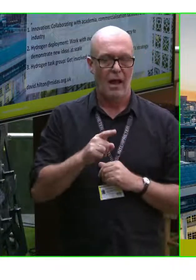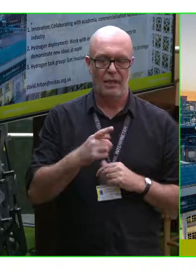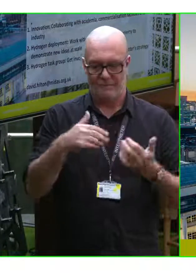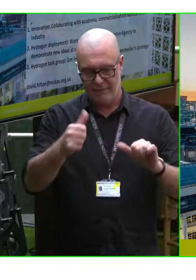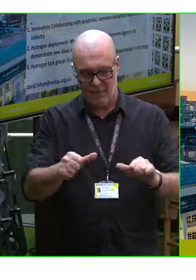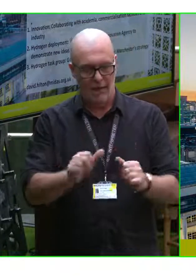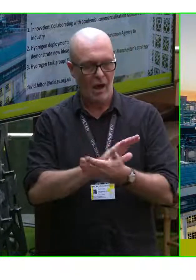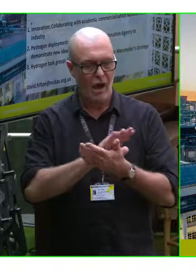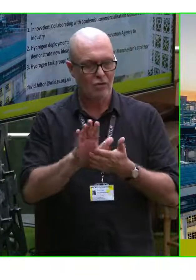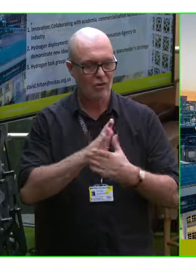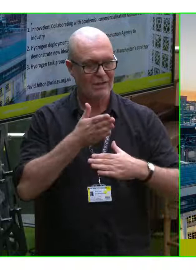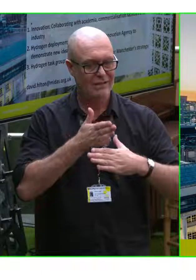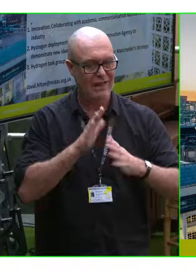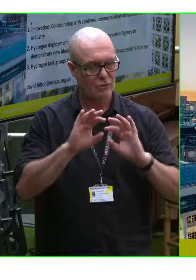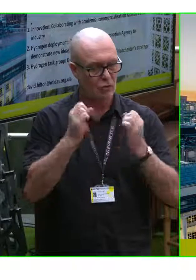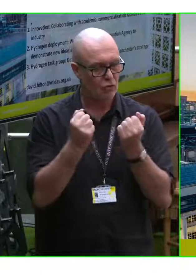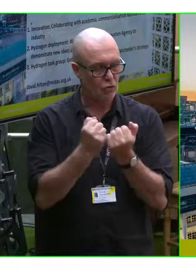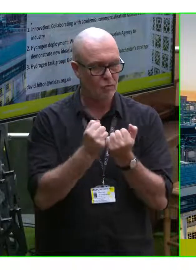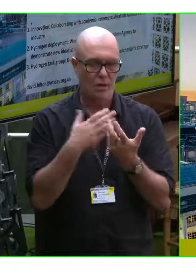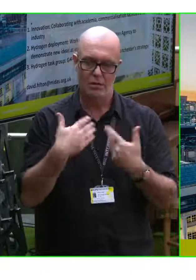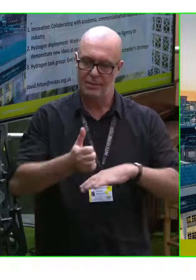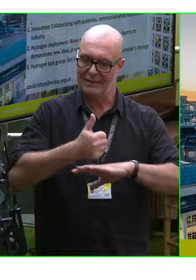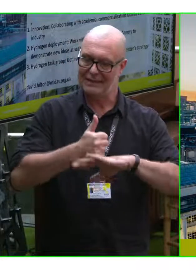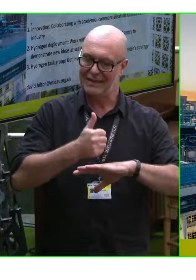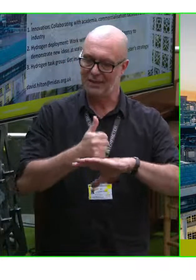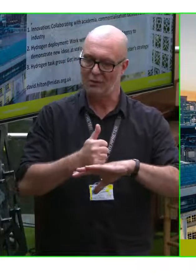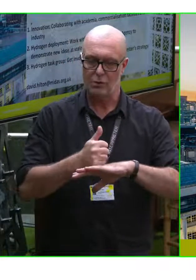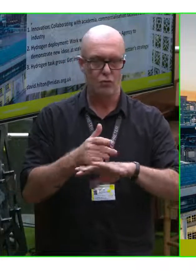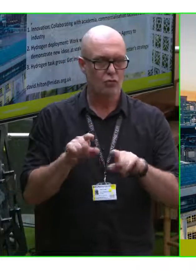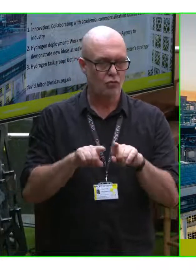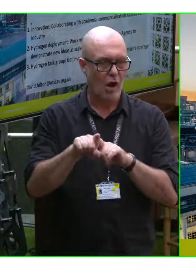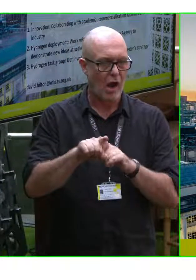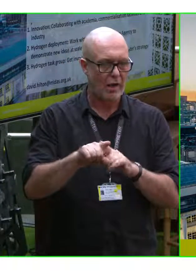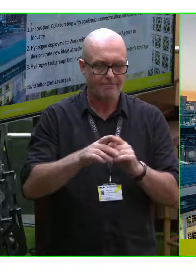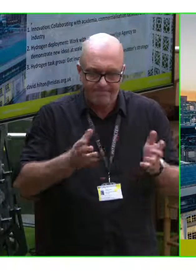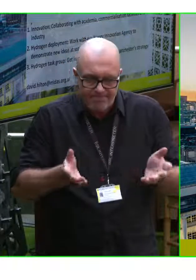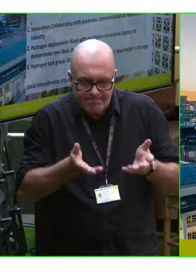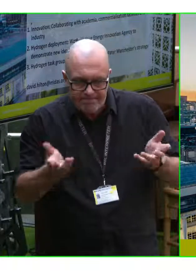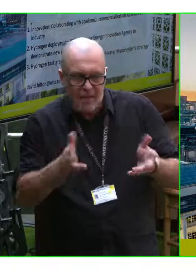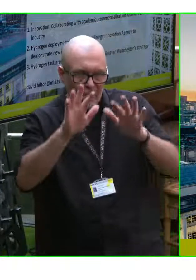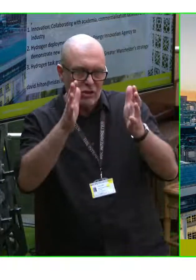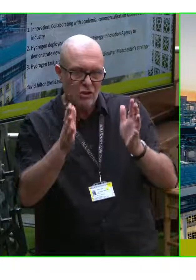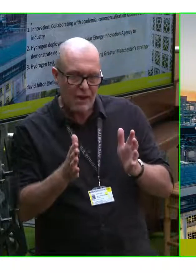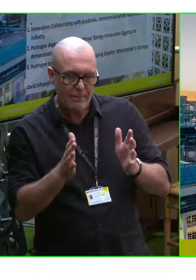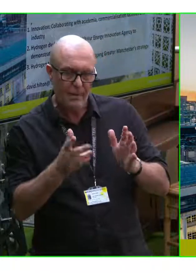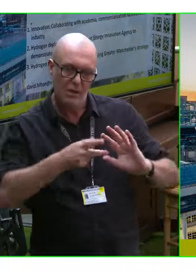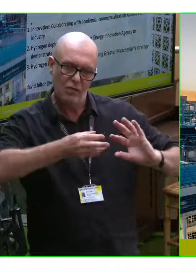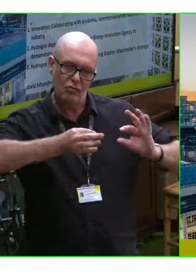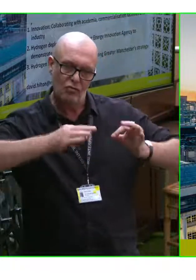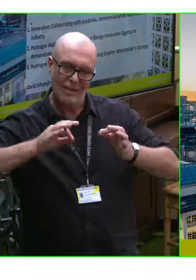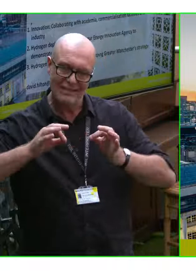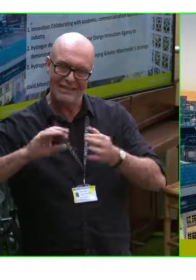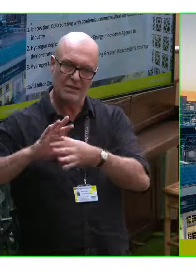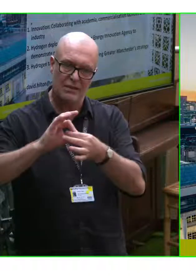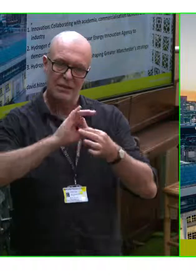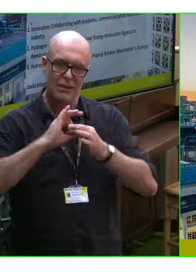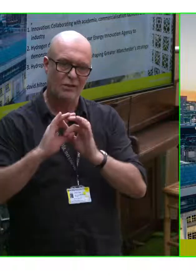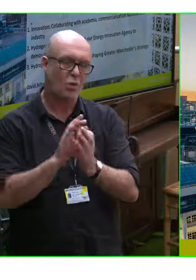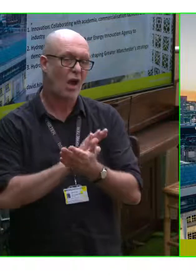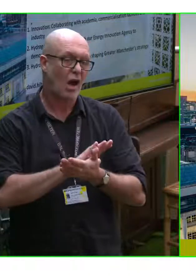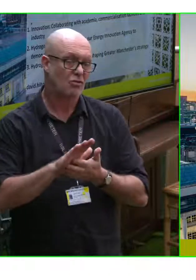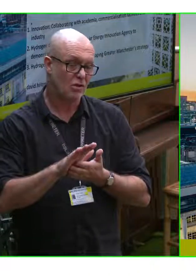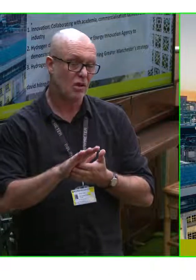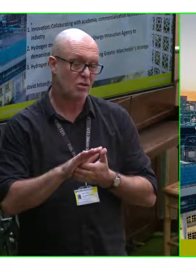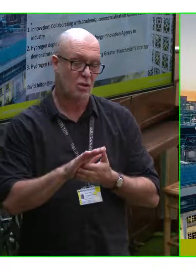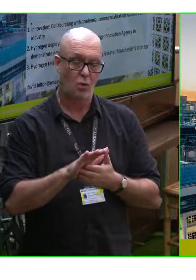group has really been set up to get involved in shaping Greater Manchester's view and strategy on hydrogen. So that's something I'm working with Helen from Cadent on